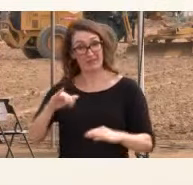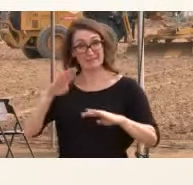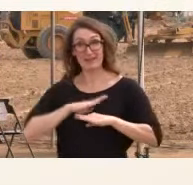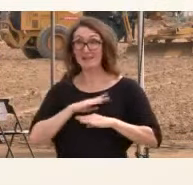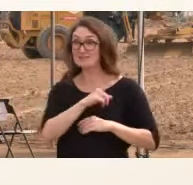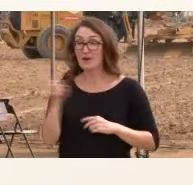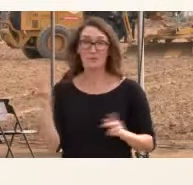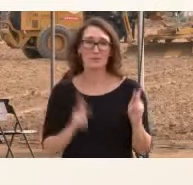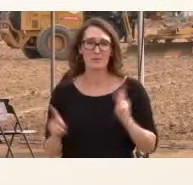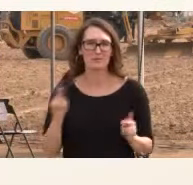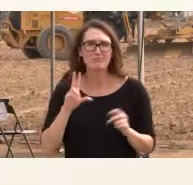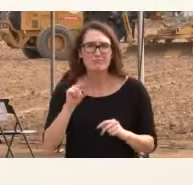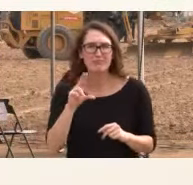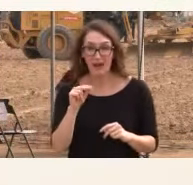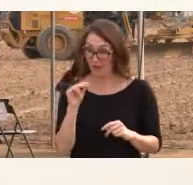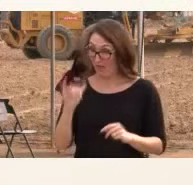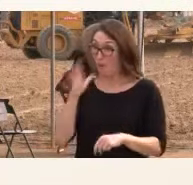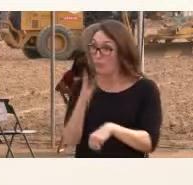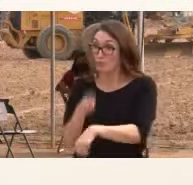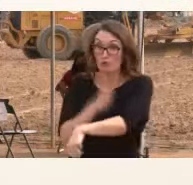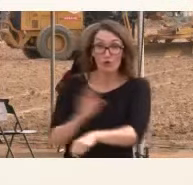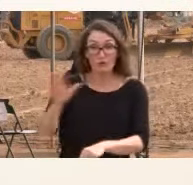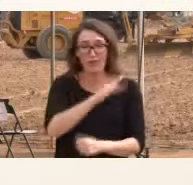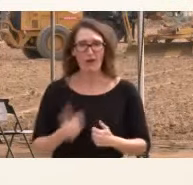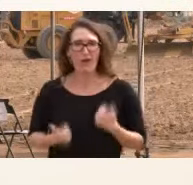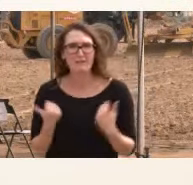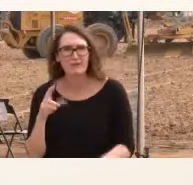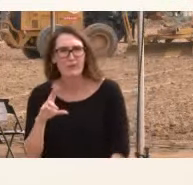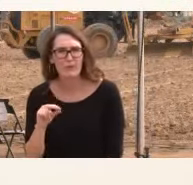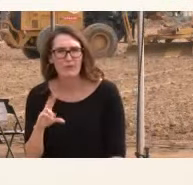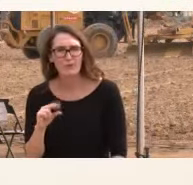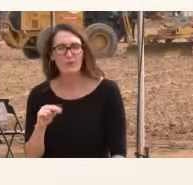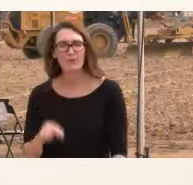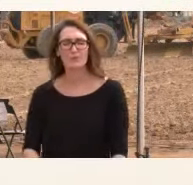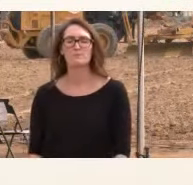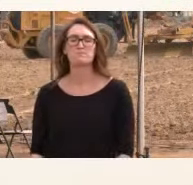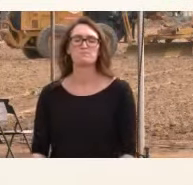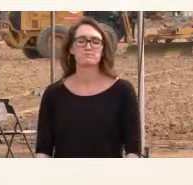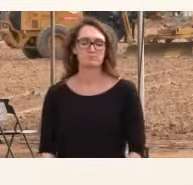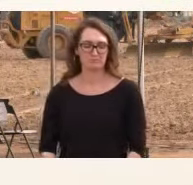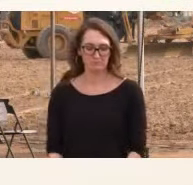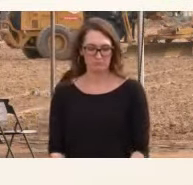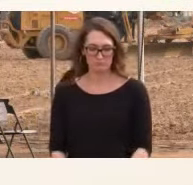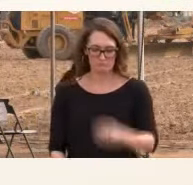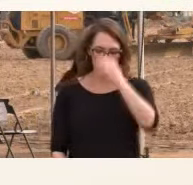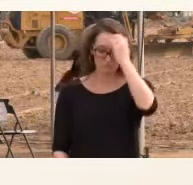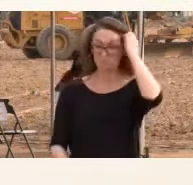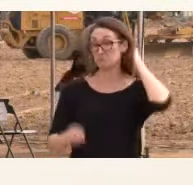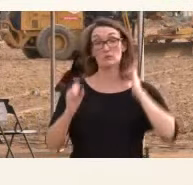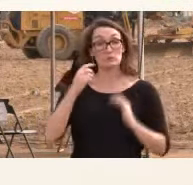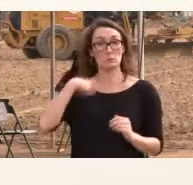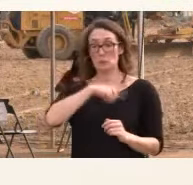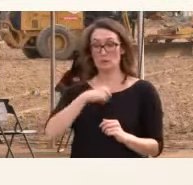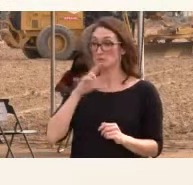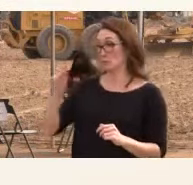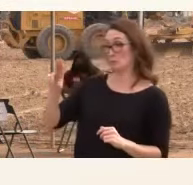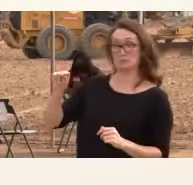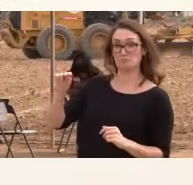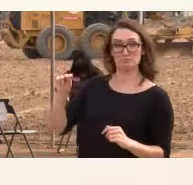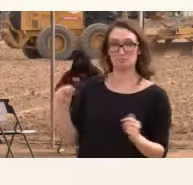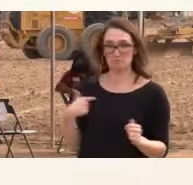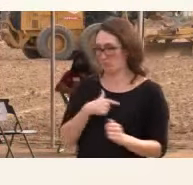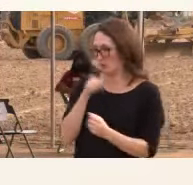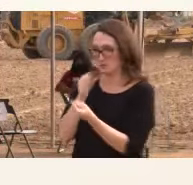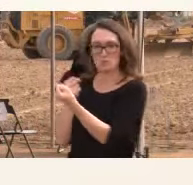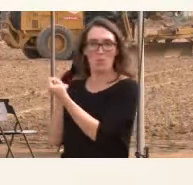hunger for upward mobility. So we withheld our support for a bond, Trustee